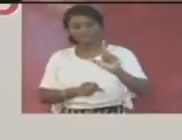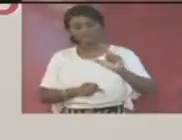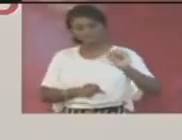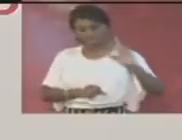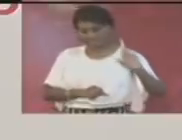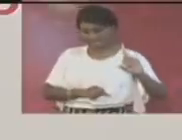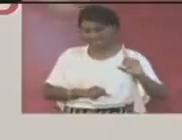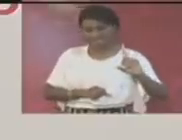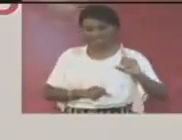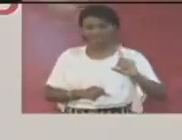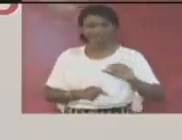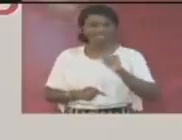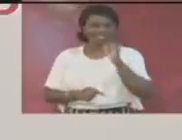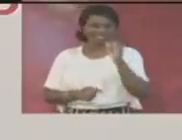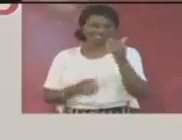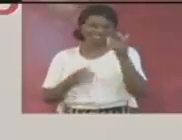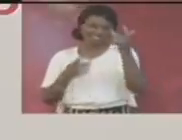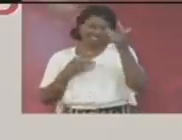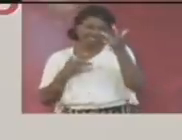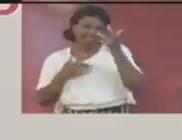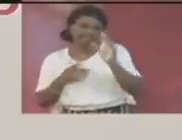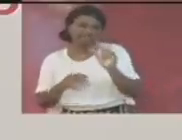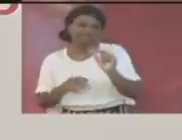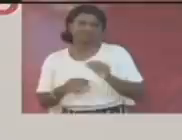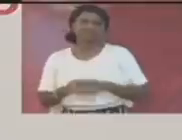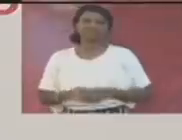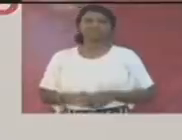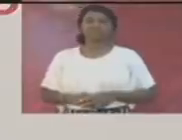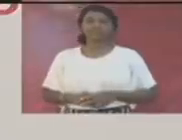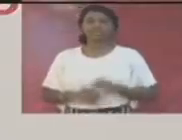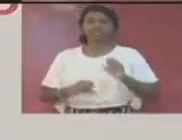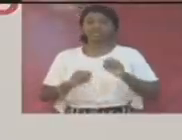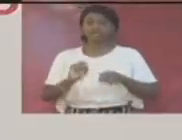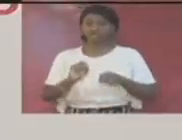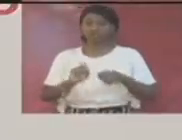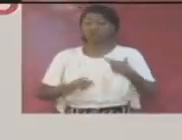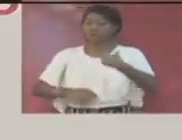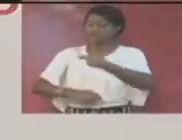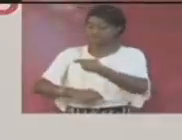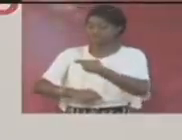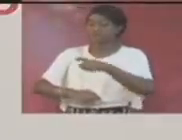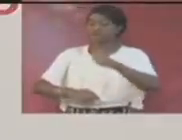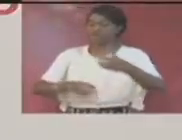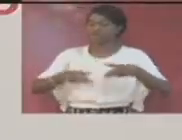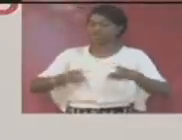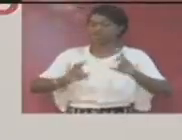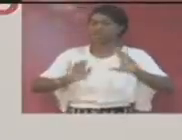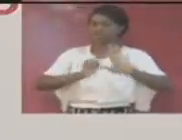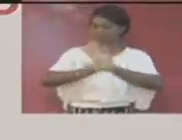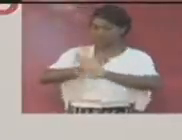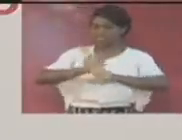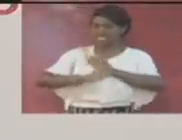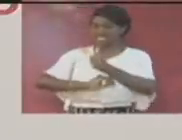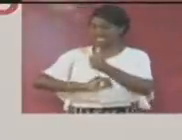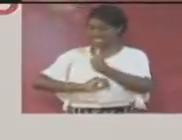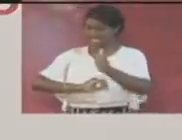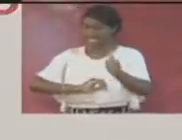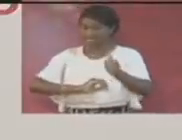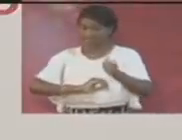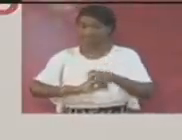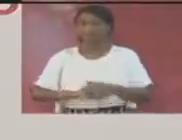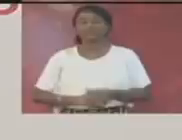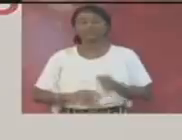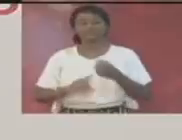that you see when you are unvaccinated. So vaccines are another way to protect yourself from the complications